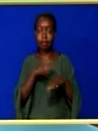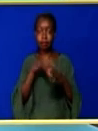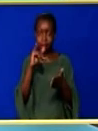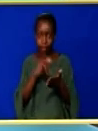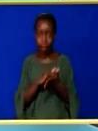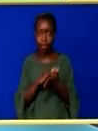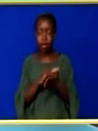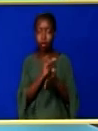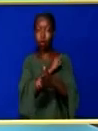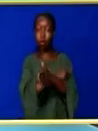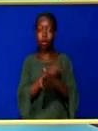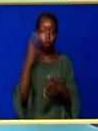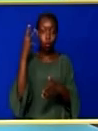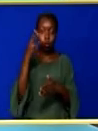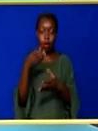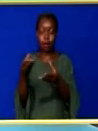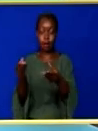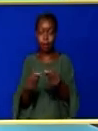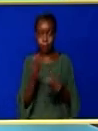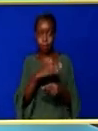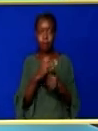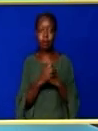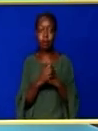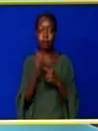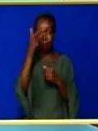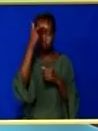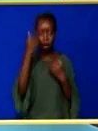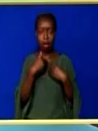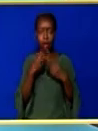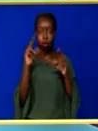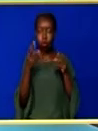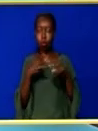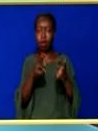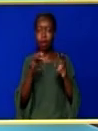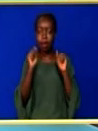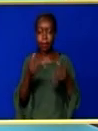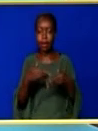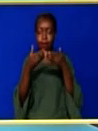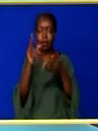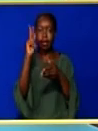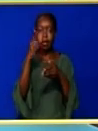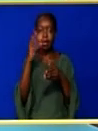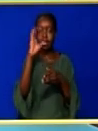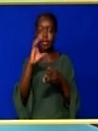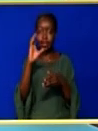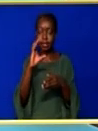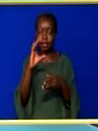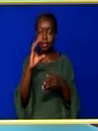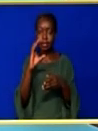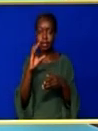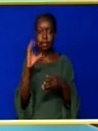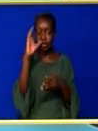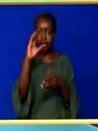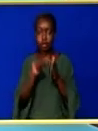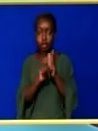immigration authorities will revoke it automatically. Because there's no way you can be given a Kenyan citizen first. You know,